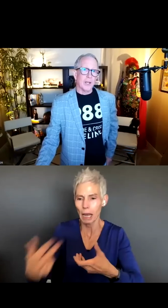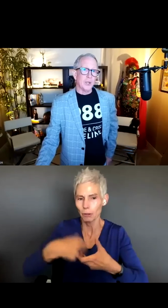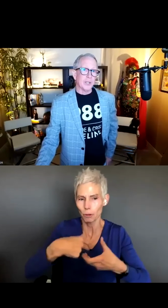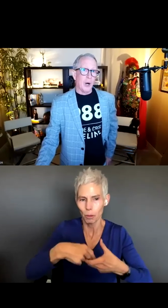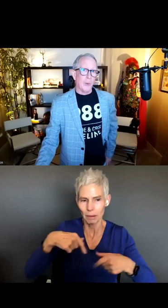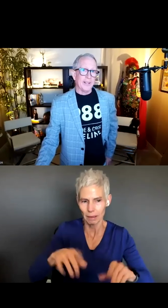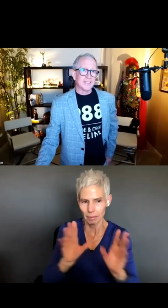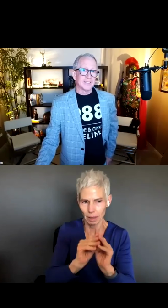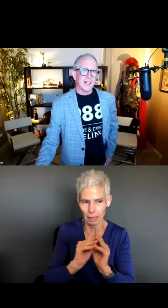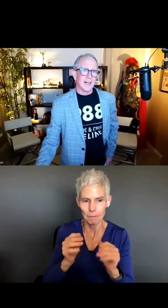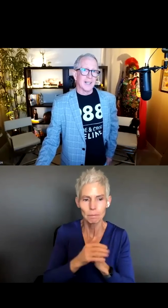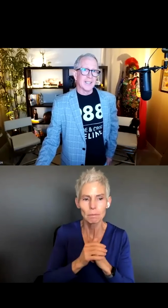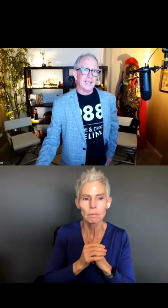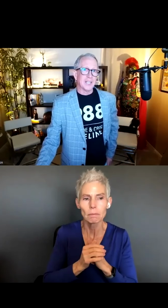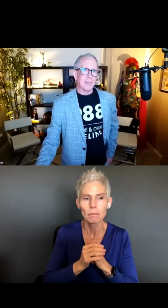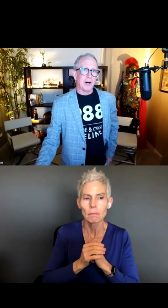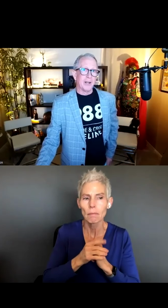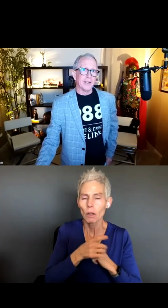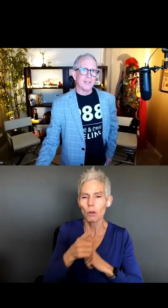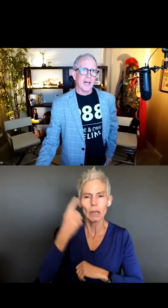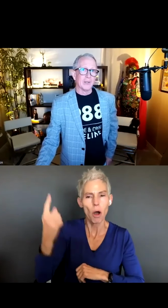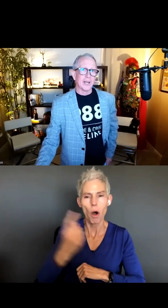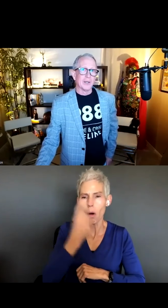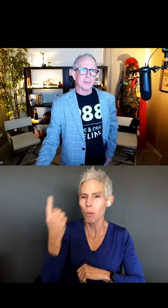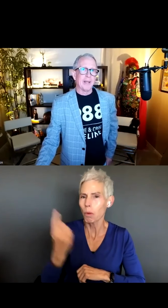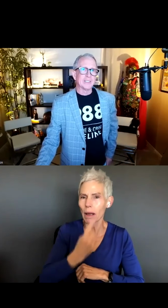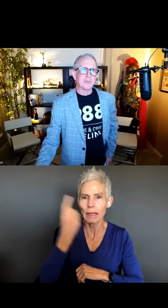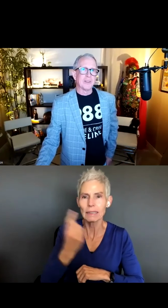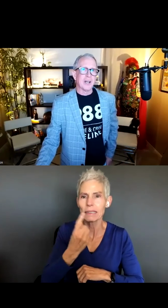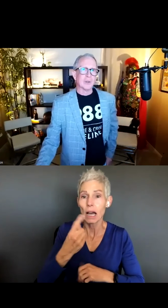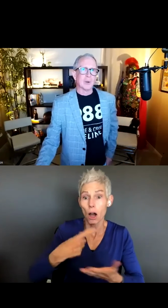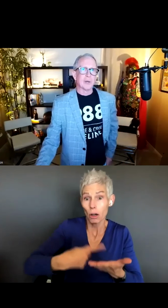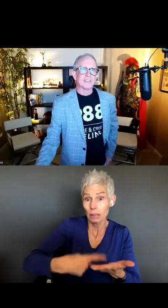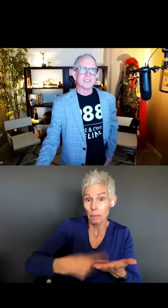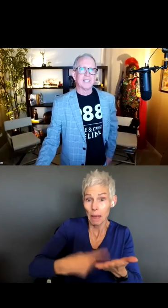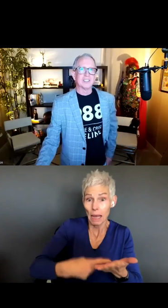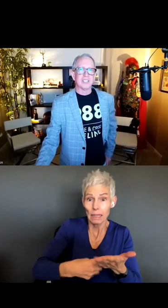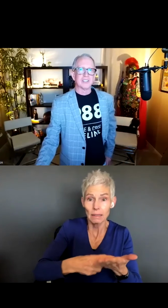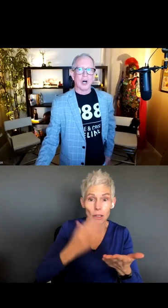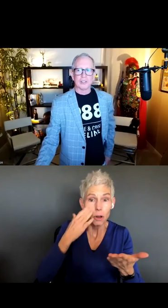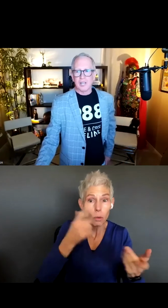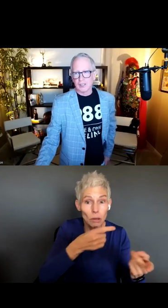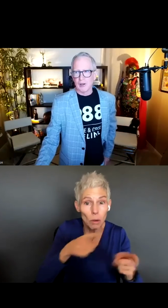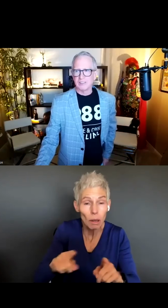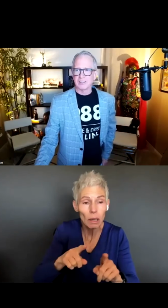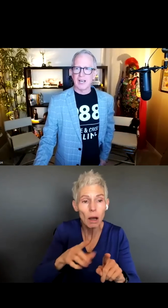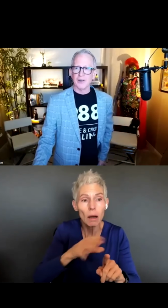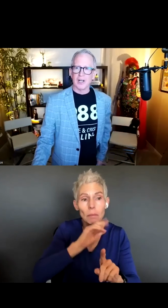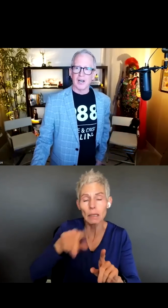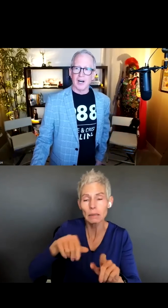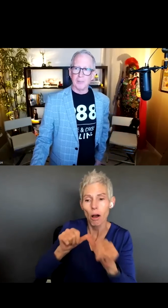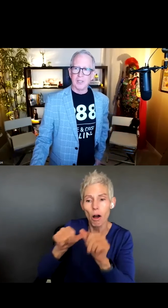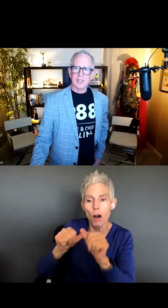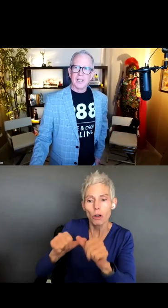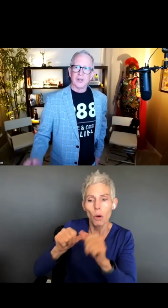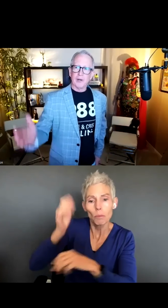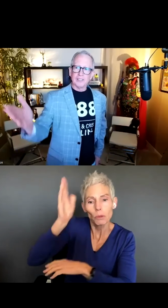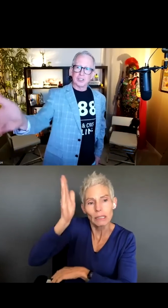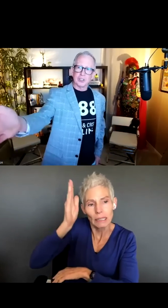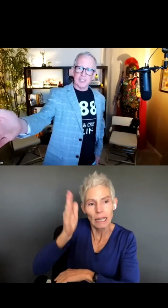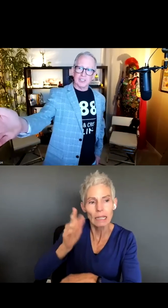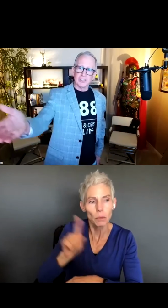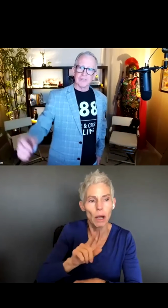So you can always catch up on not only our debates, but the ongoing presentations at talk.crisisnow.com.